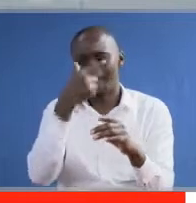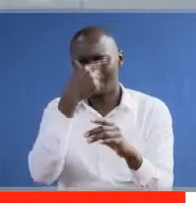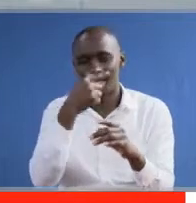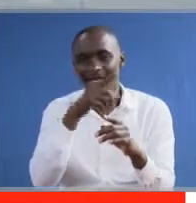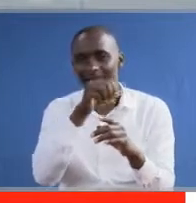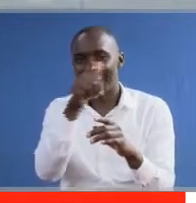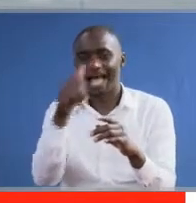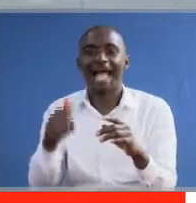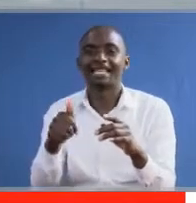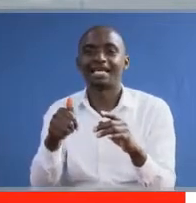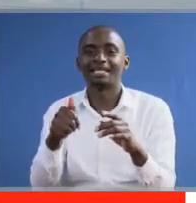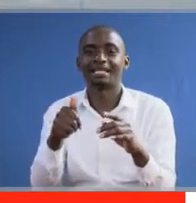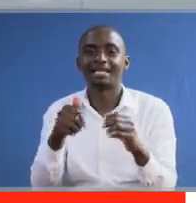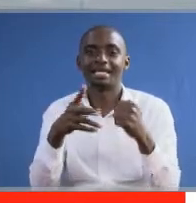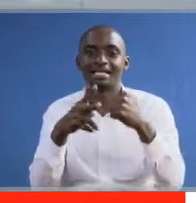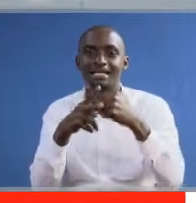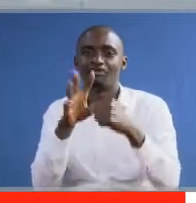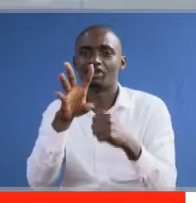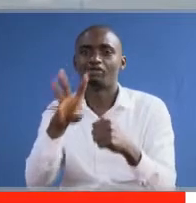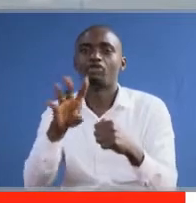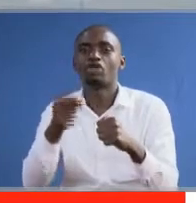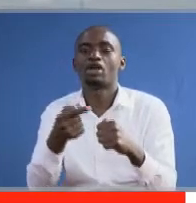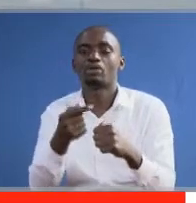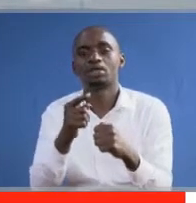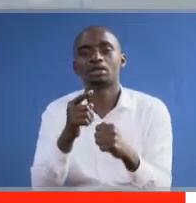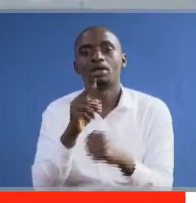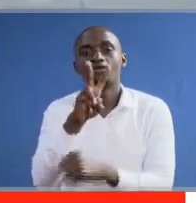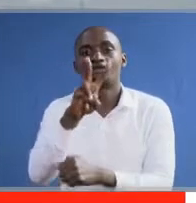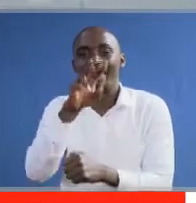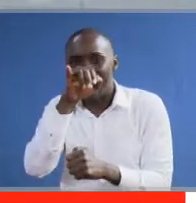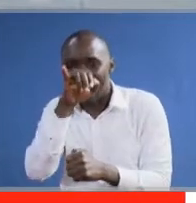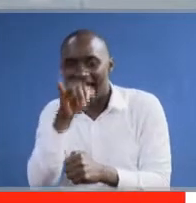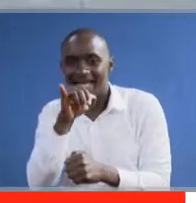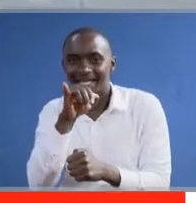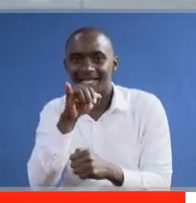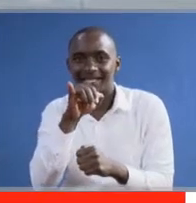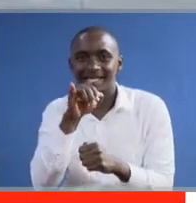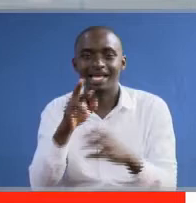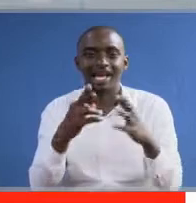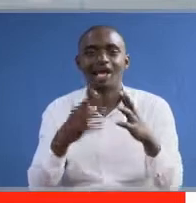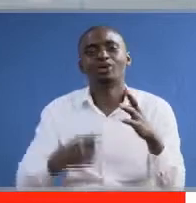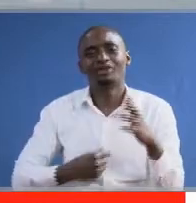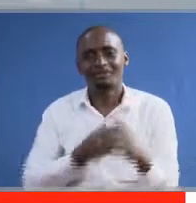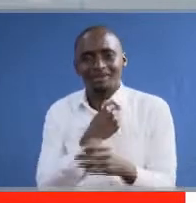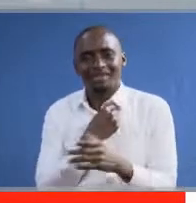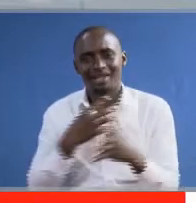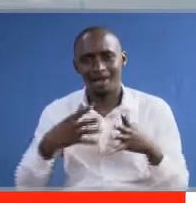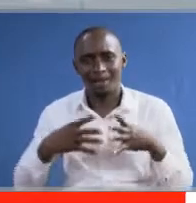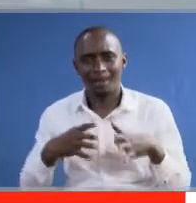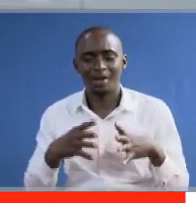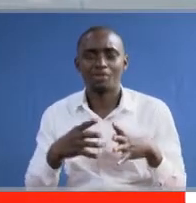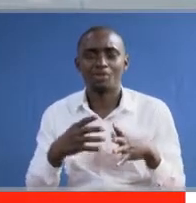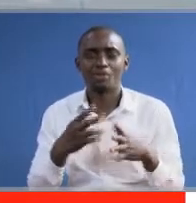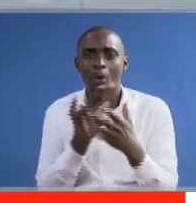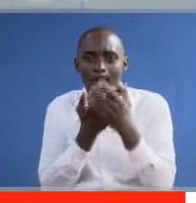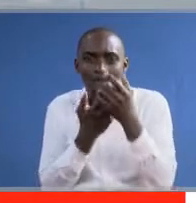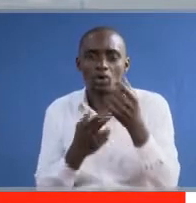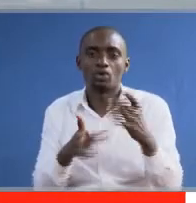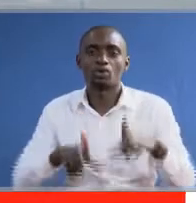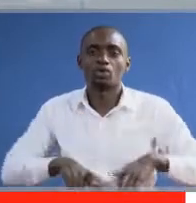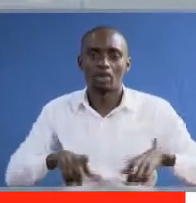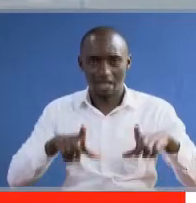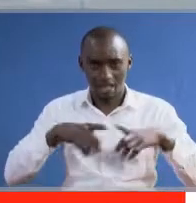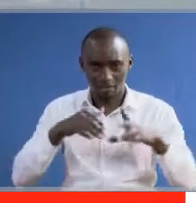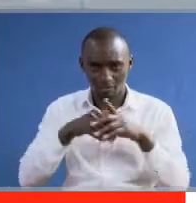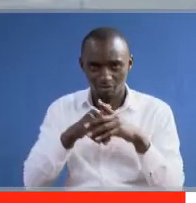are visually impaired. Our reporter Nancy Ochido visited Richard Geshagwa and Winnie Wanjogu, who both live with visual